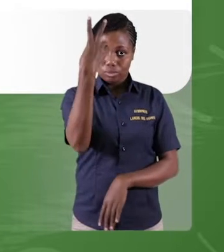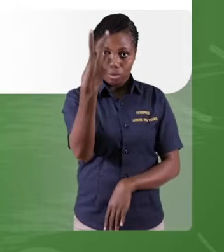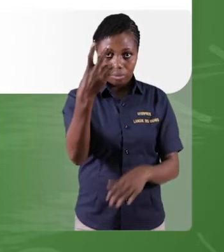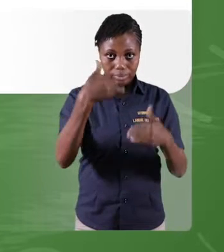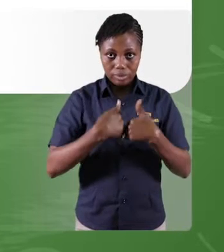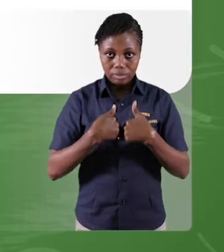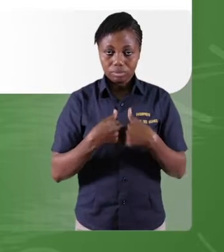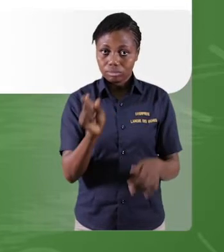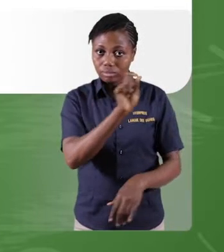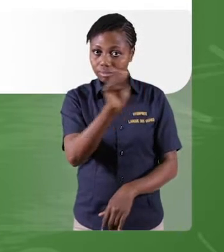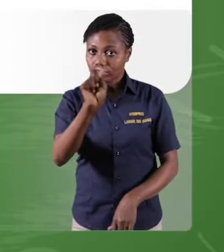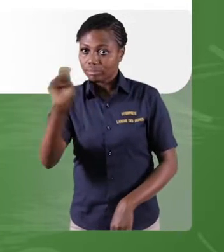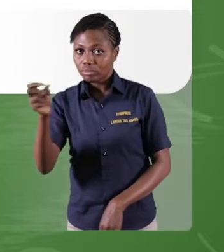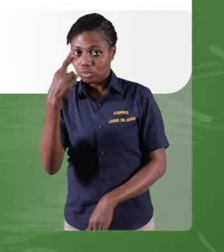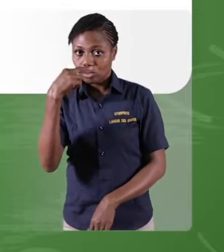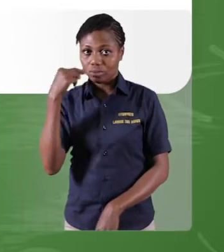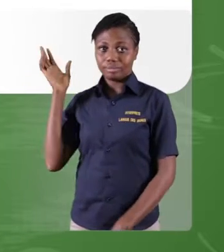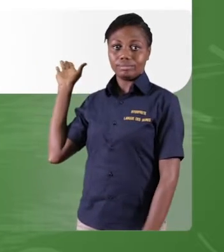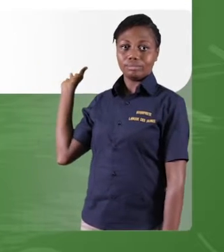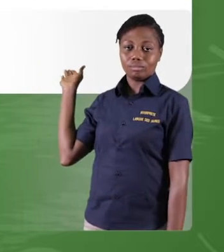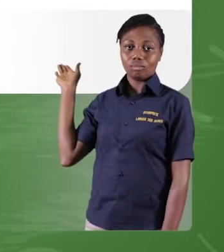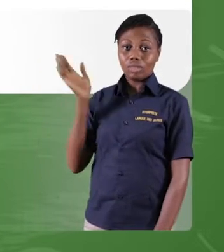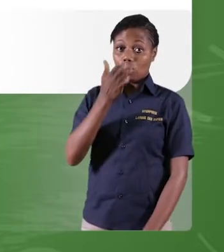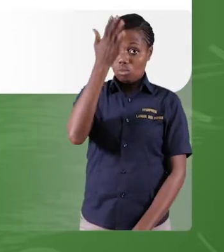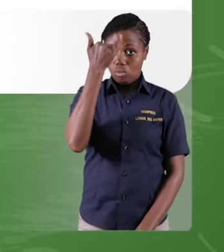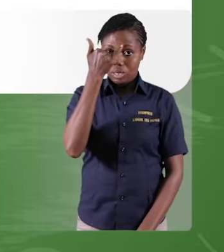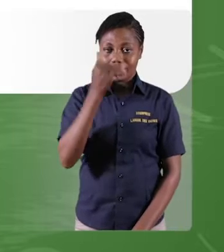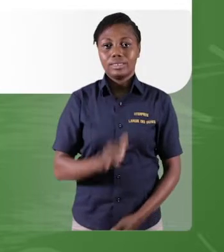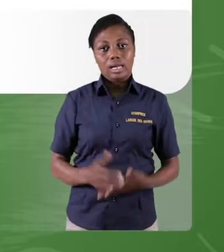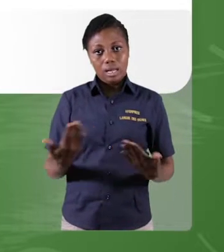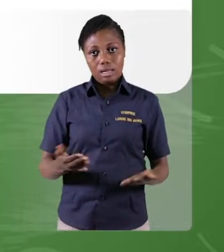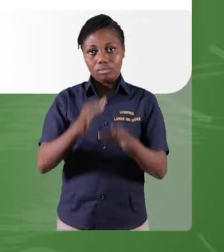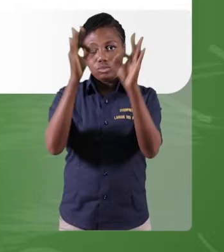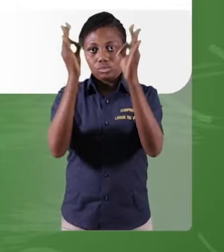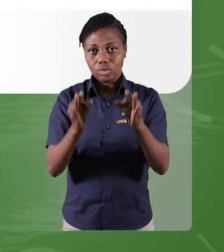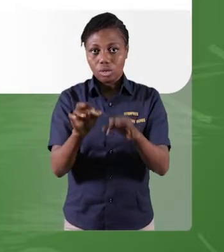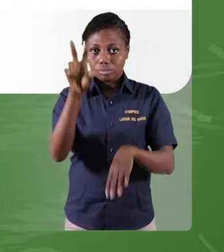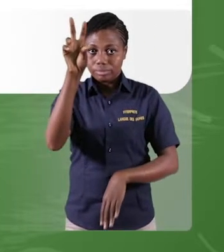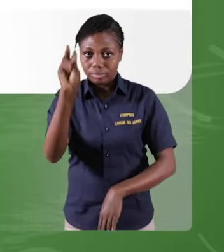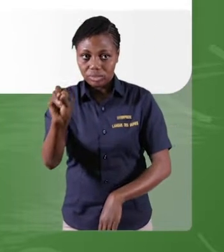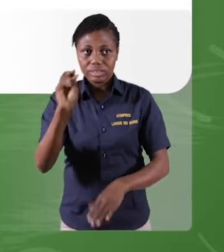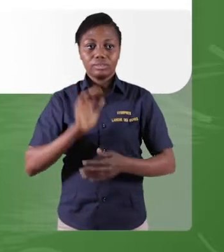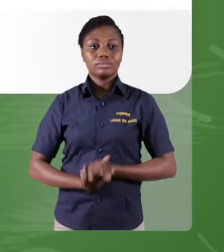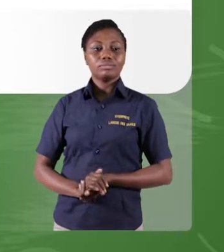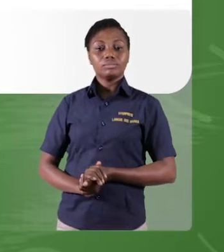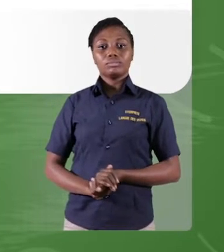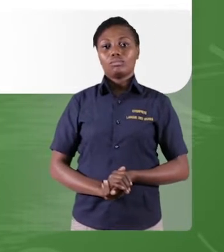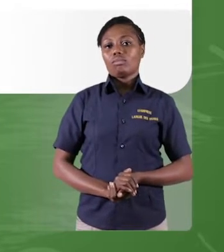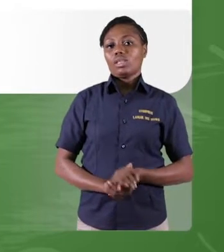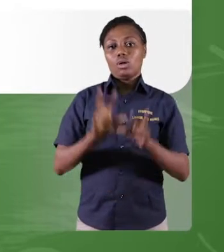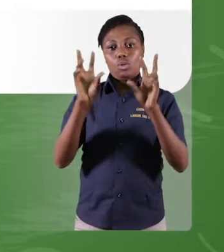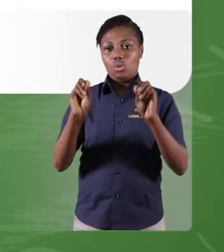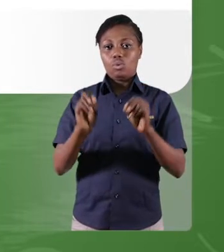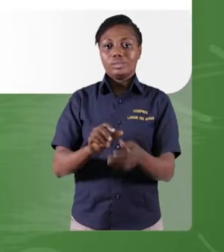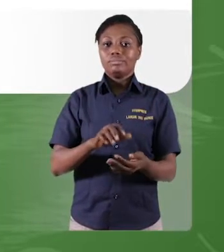Did Treichville used to be? So you can see did and further used to without the D at the